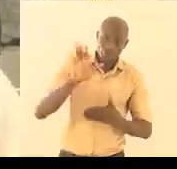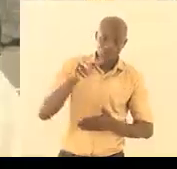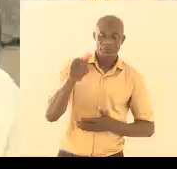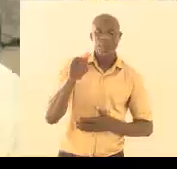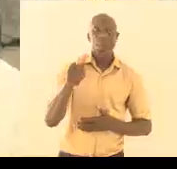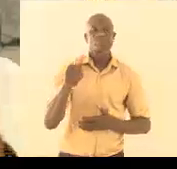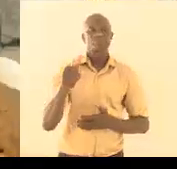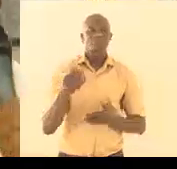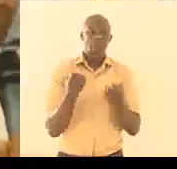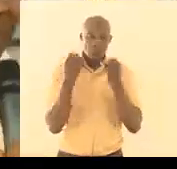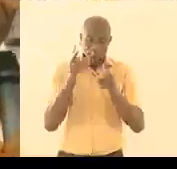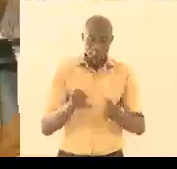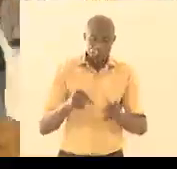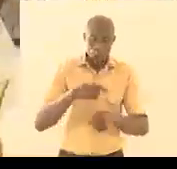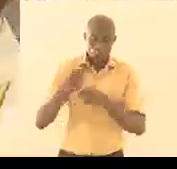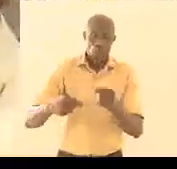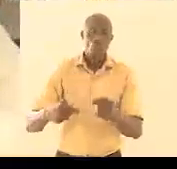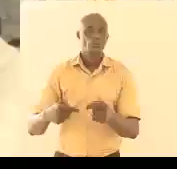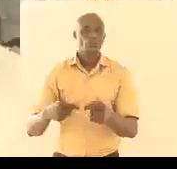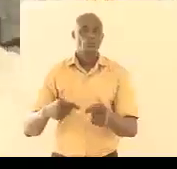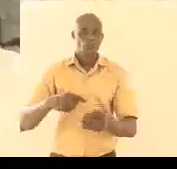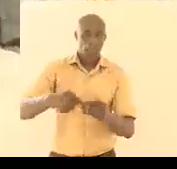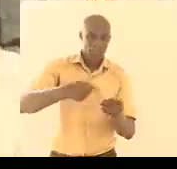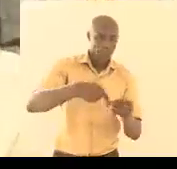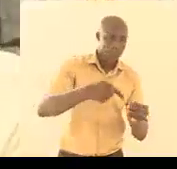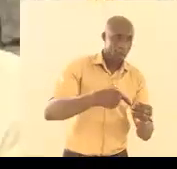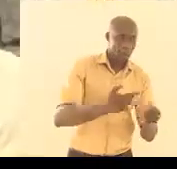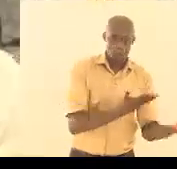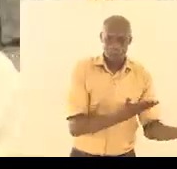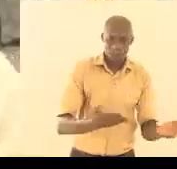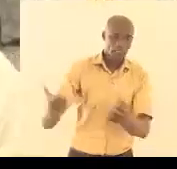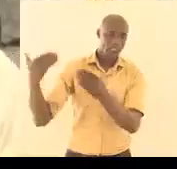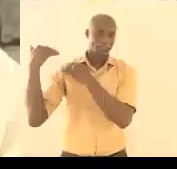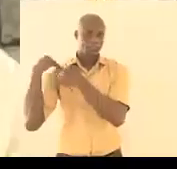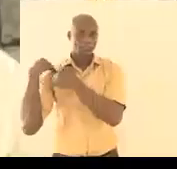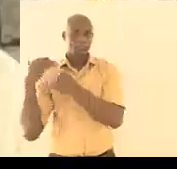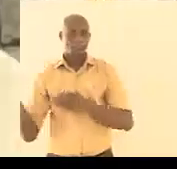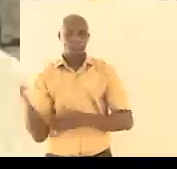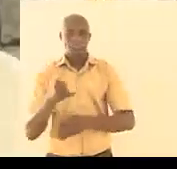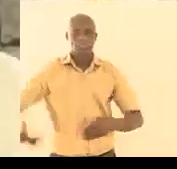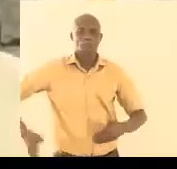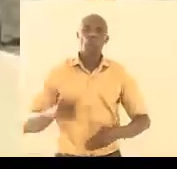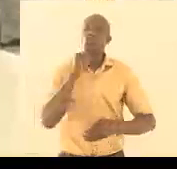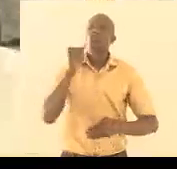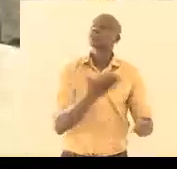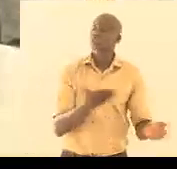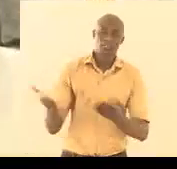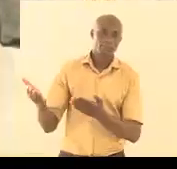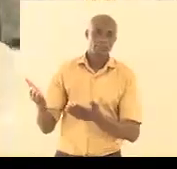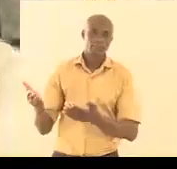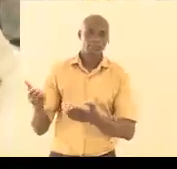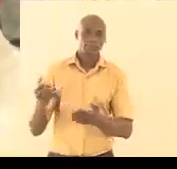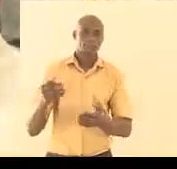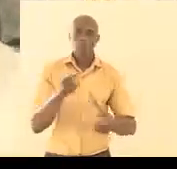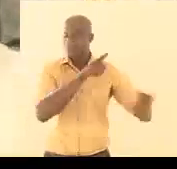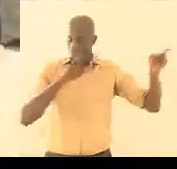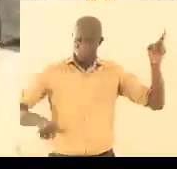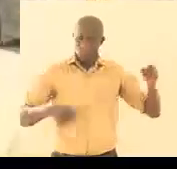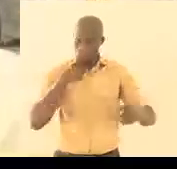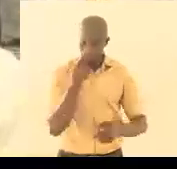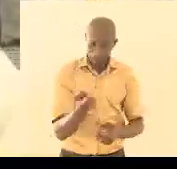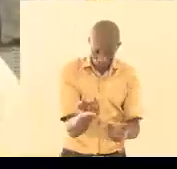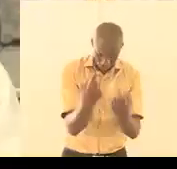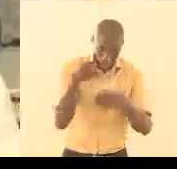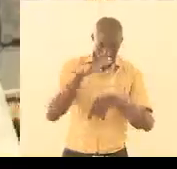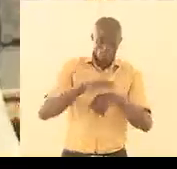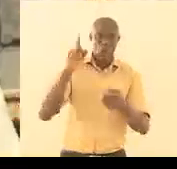Many people are going around carrying burdens they should not carry. Whereas the Lord says, come on